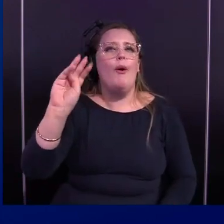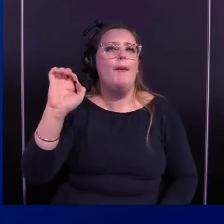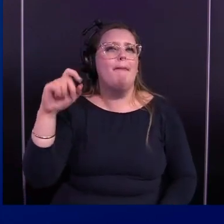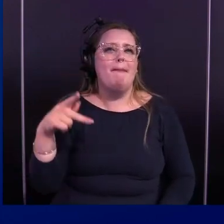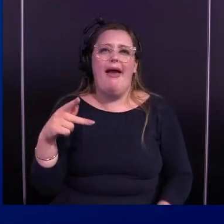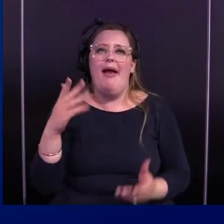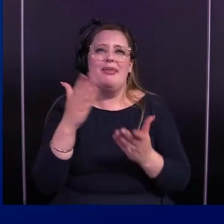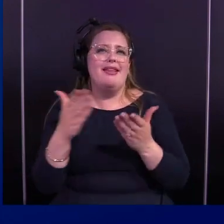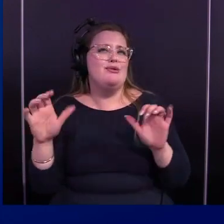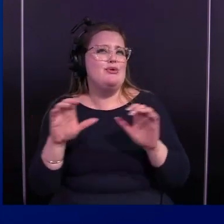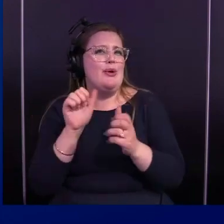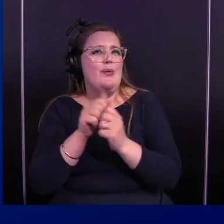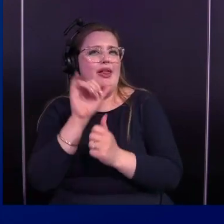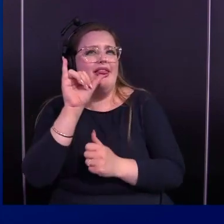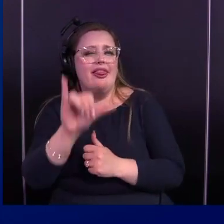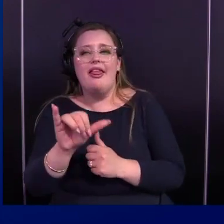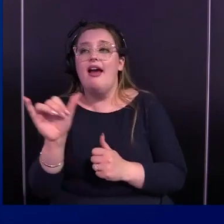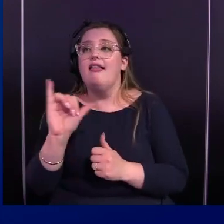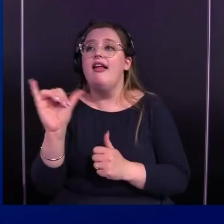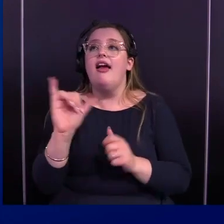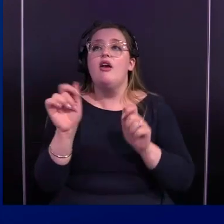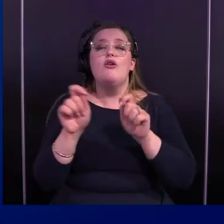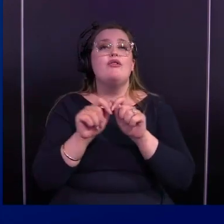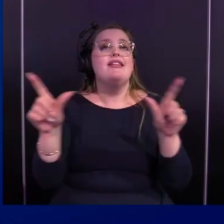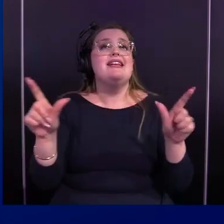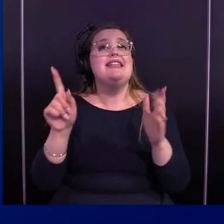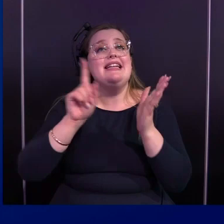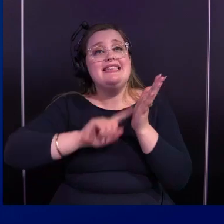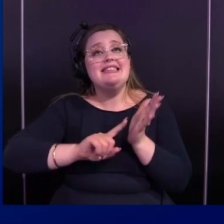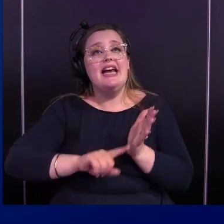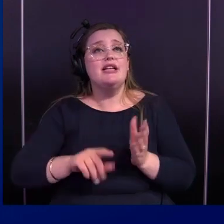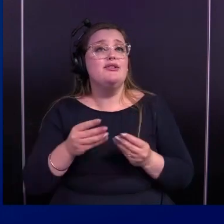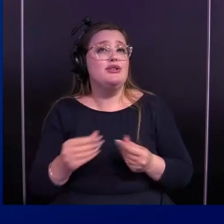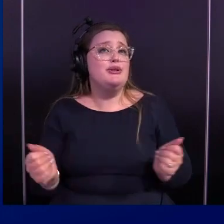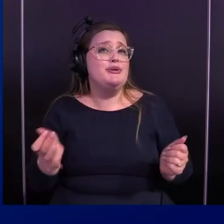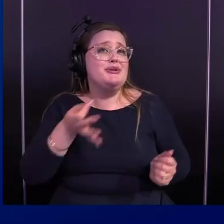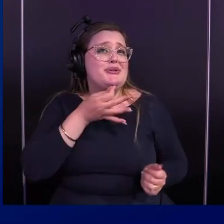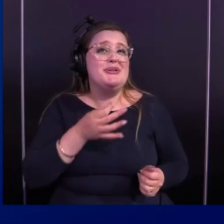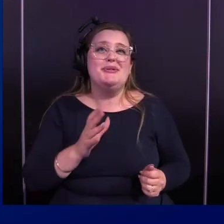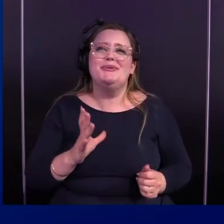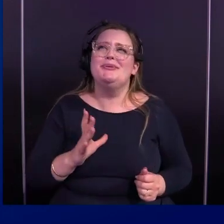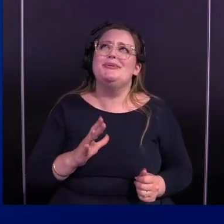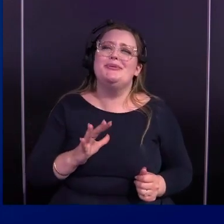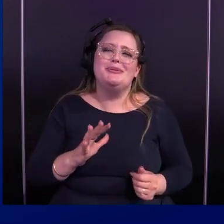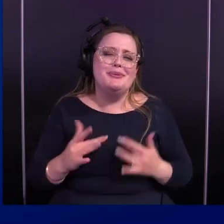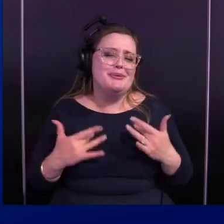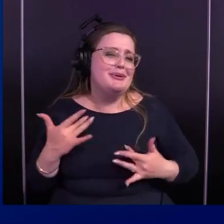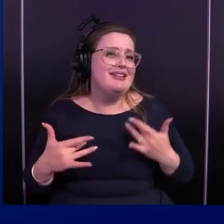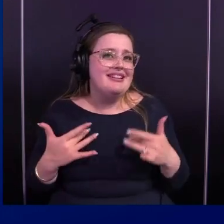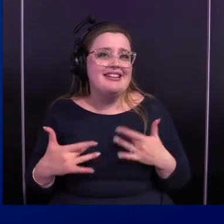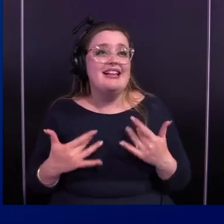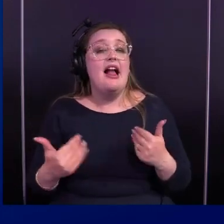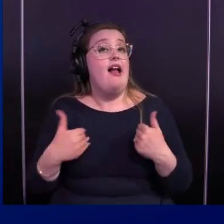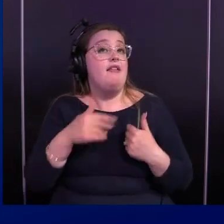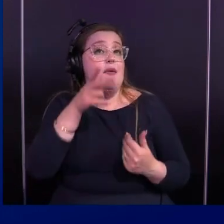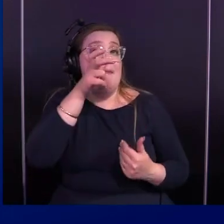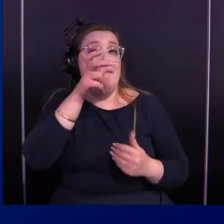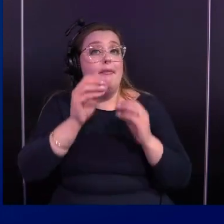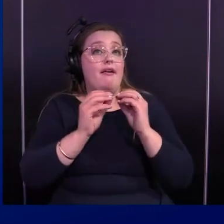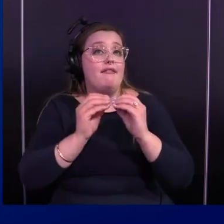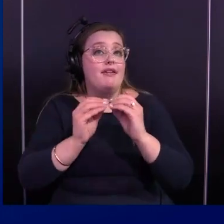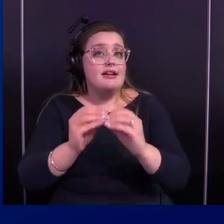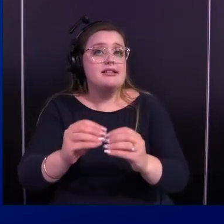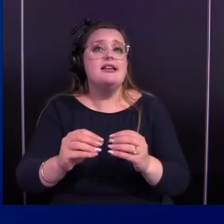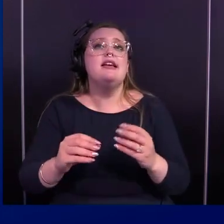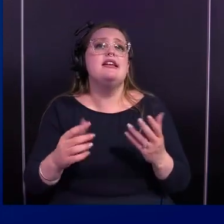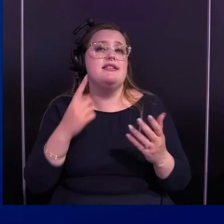We're going to be releasing a detective solution here soon. We're really excited about. We've got some bug fixes for Security Hub and Guard Duty,